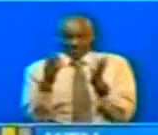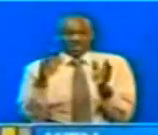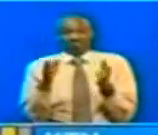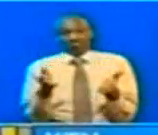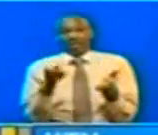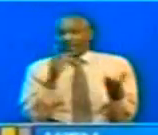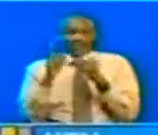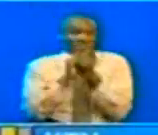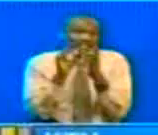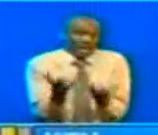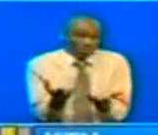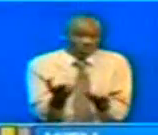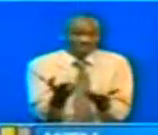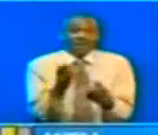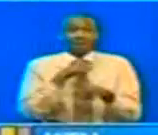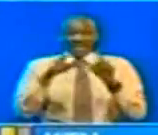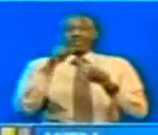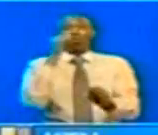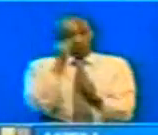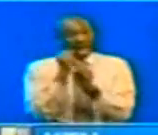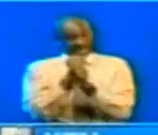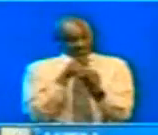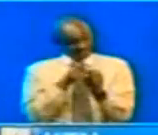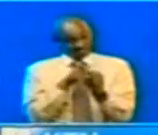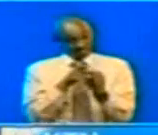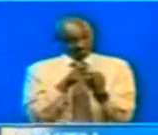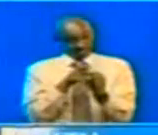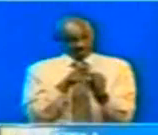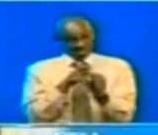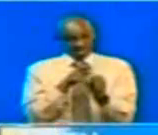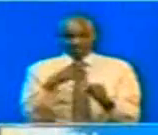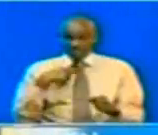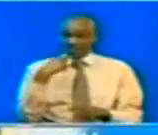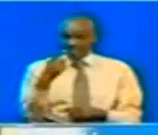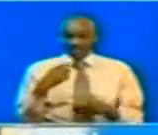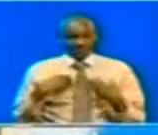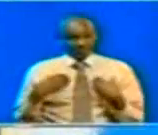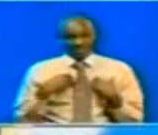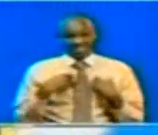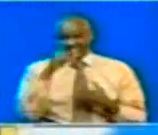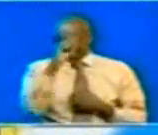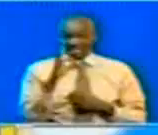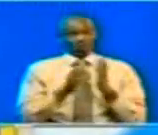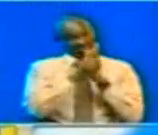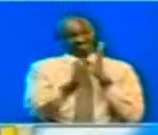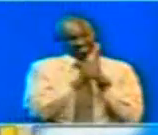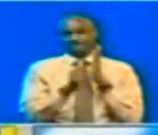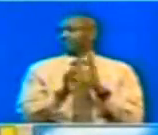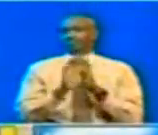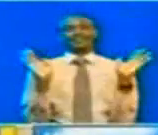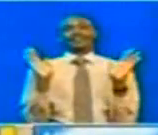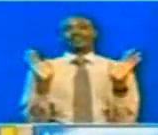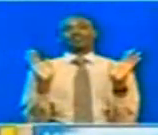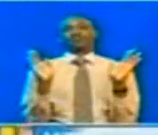that you know me. But when it comes to work, I actually don't mind being known as efficient, if you ask me.